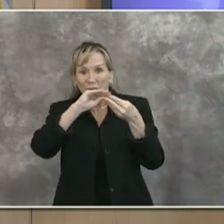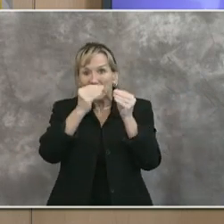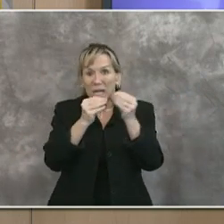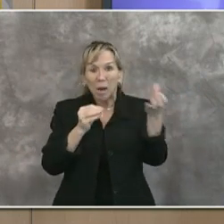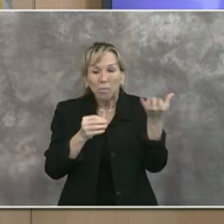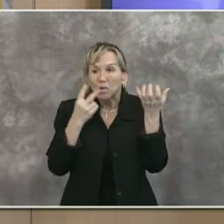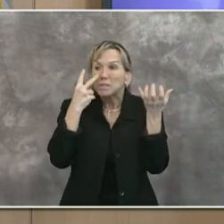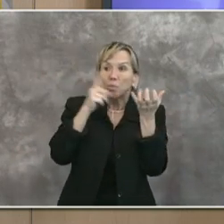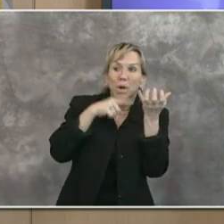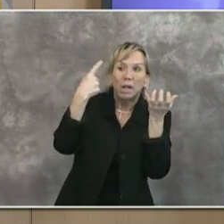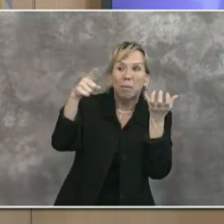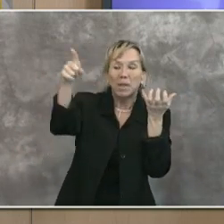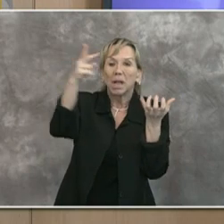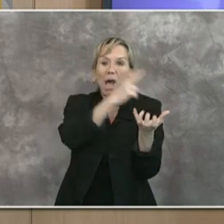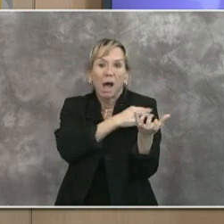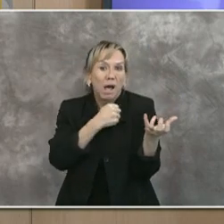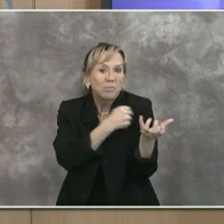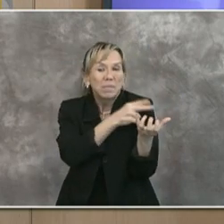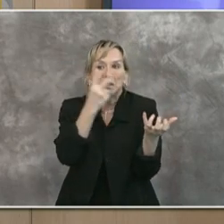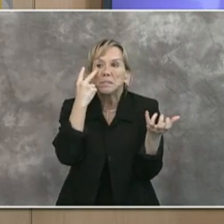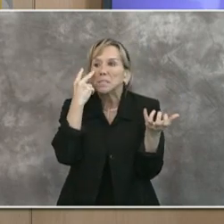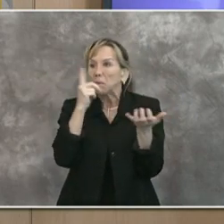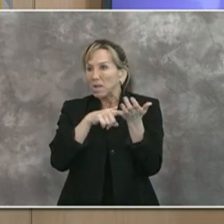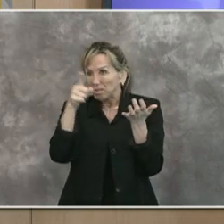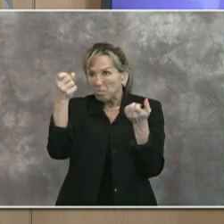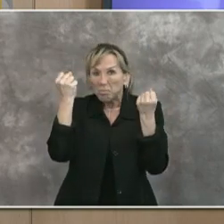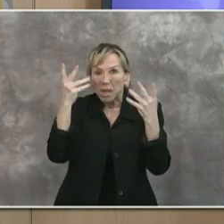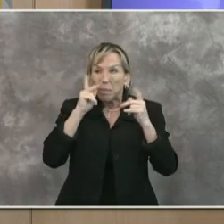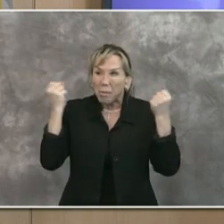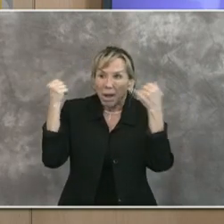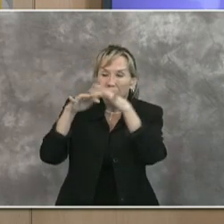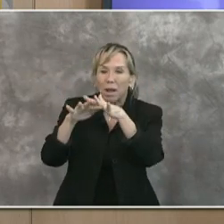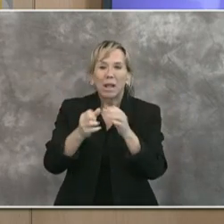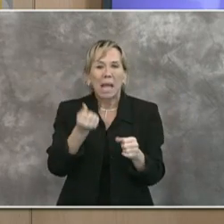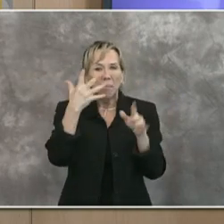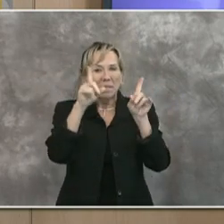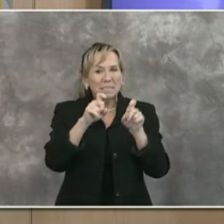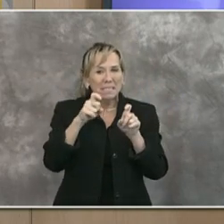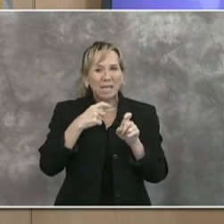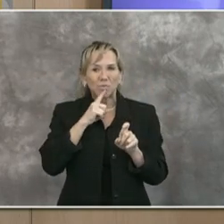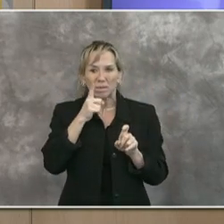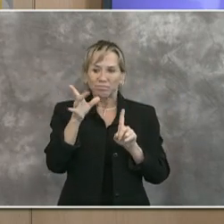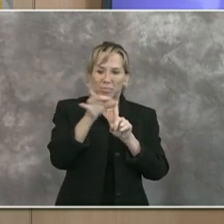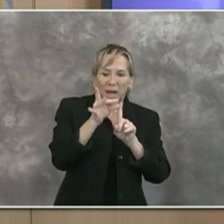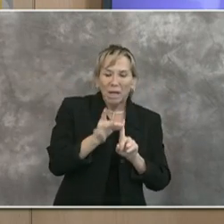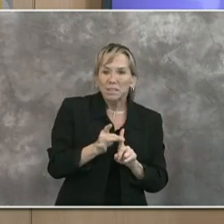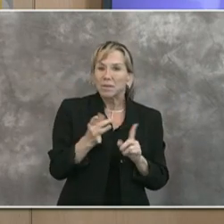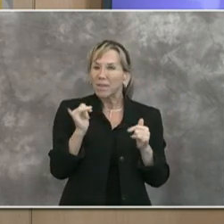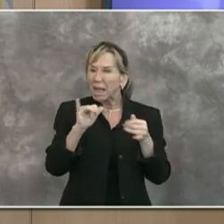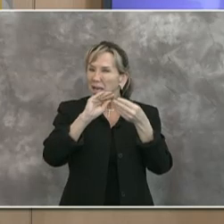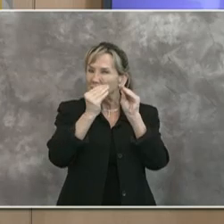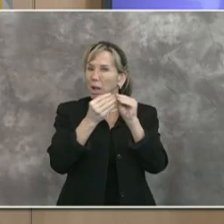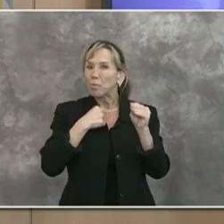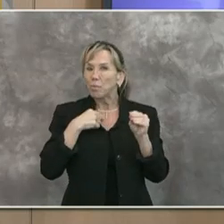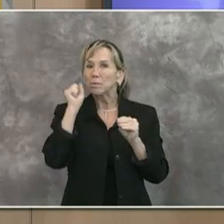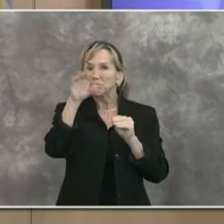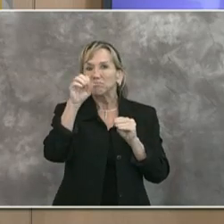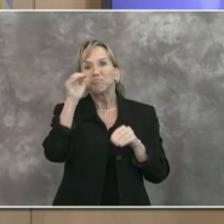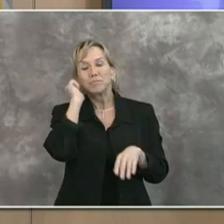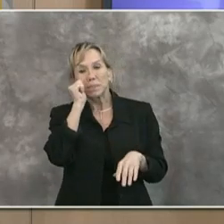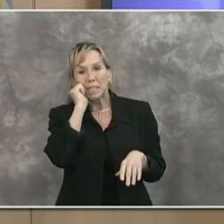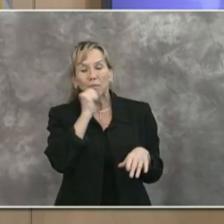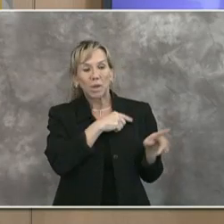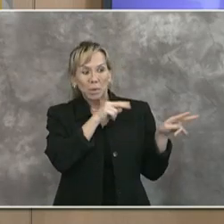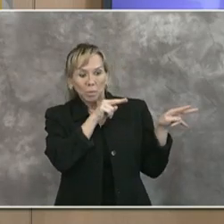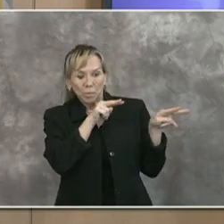capacity, the trends, the percentages of positives, all the metrics that we share with you on a regular basis so we can do it. And some of that will be guided